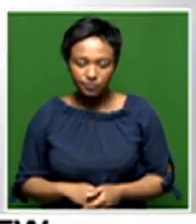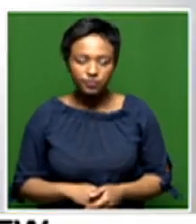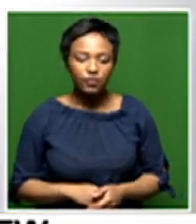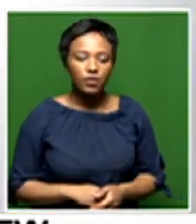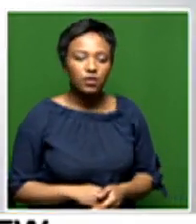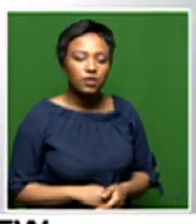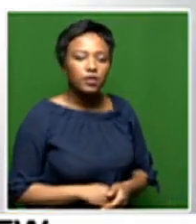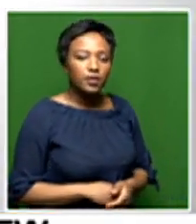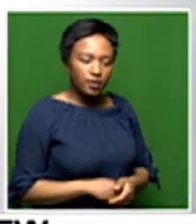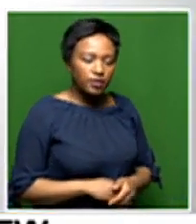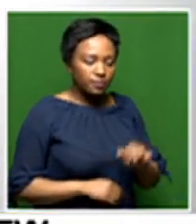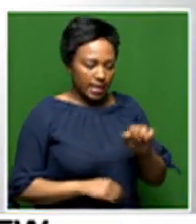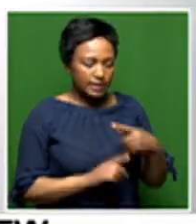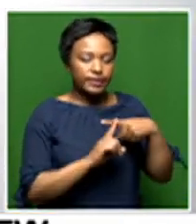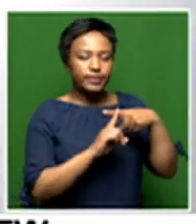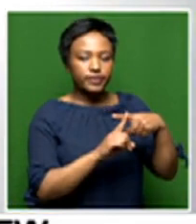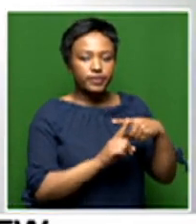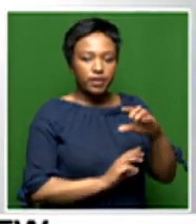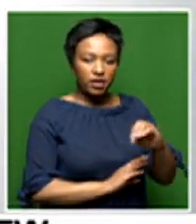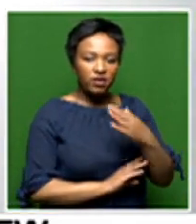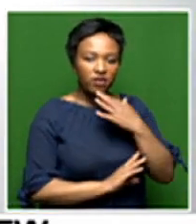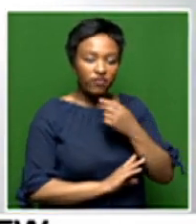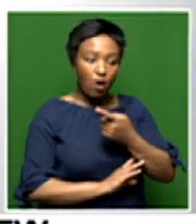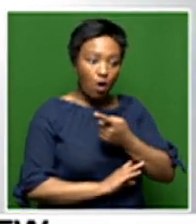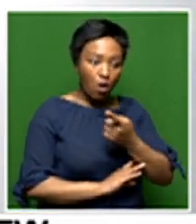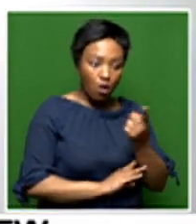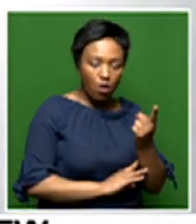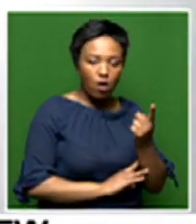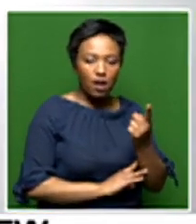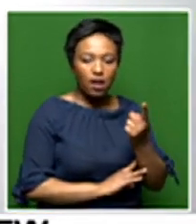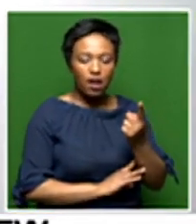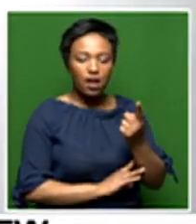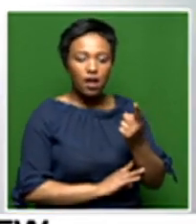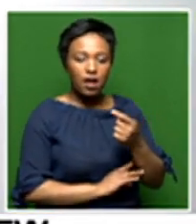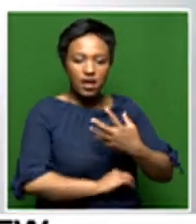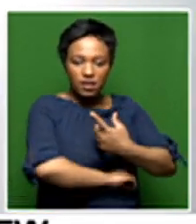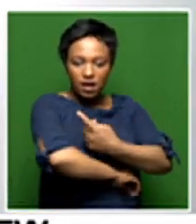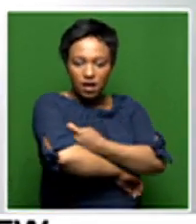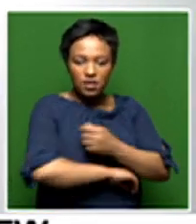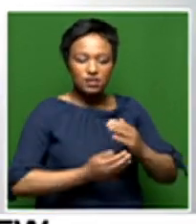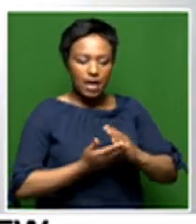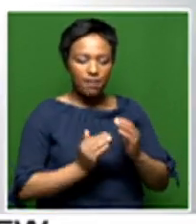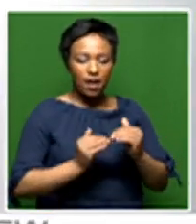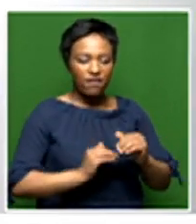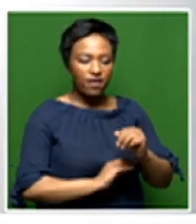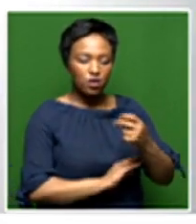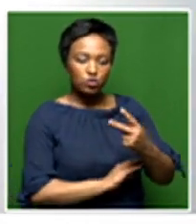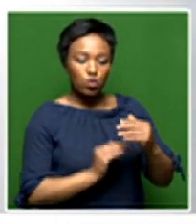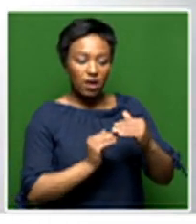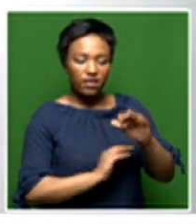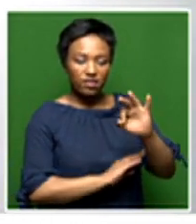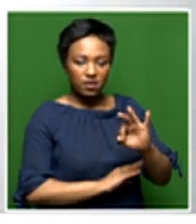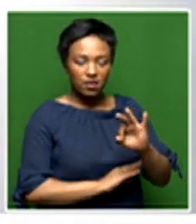There is optimism. With all clinical trials that are in phase 2 and phase 3, obviously the